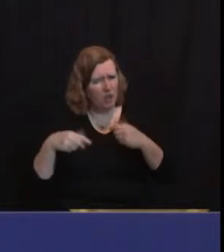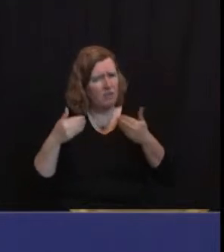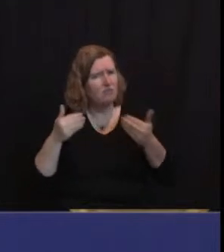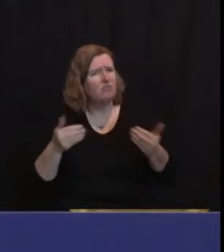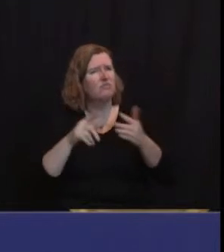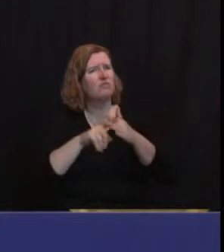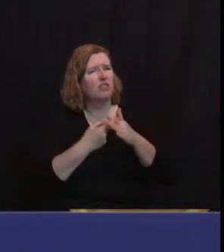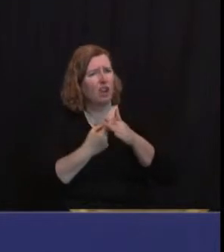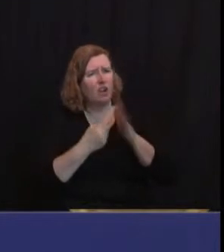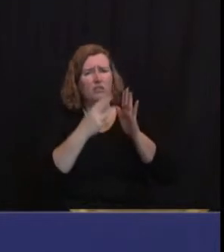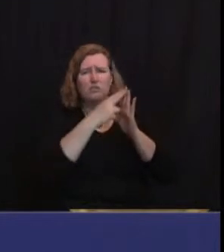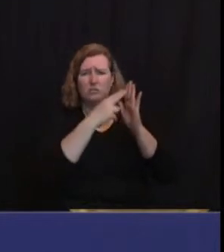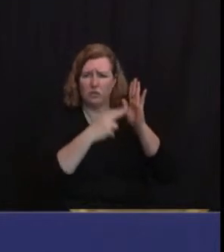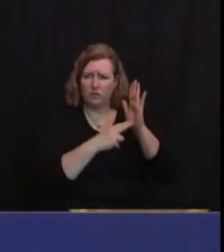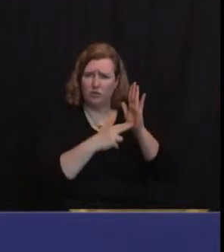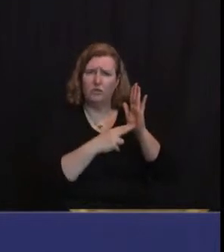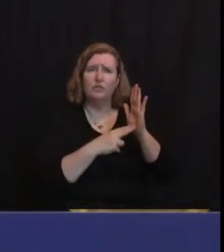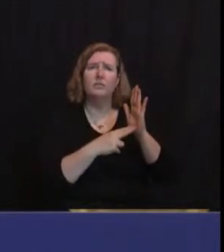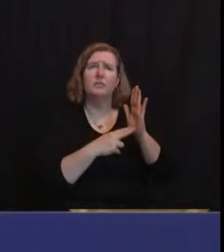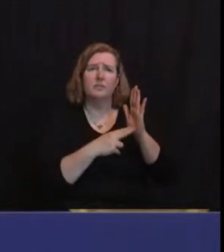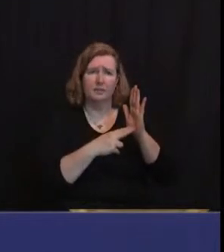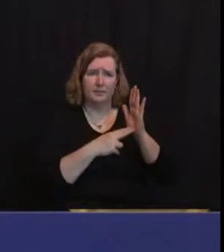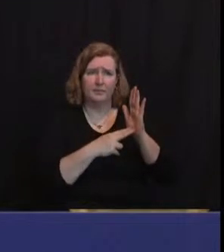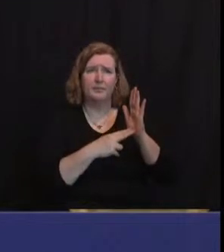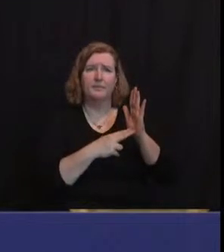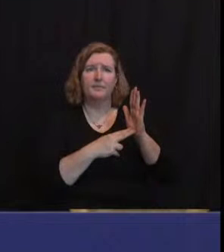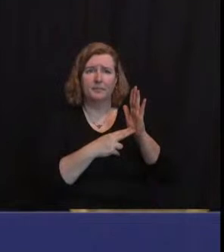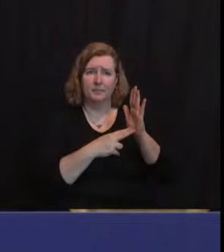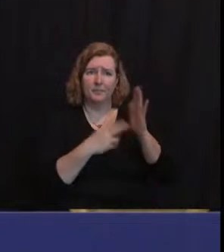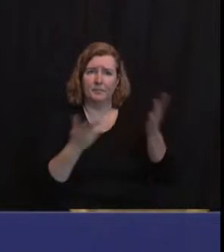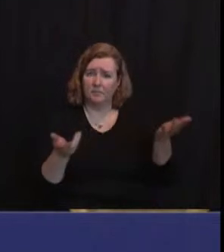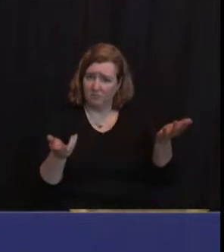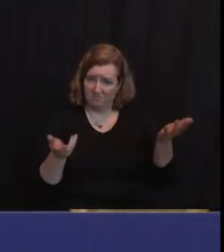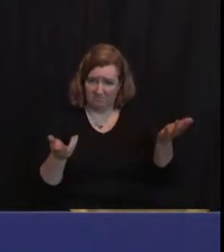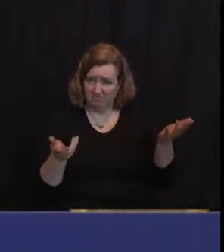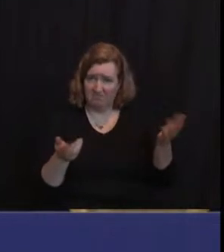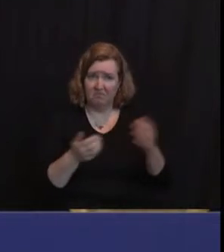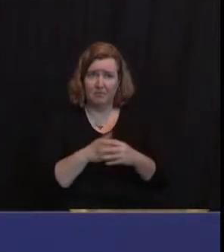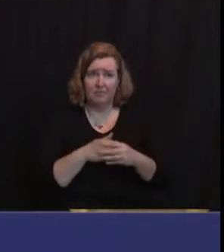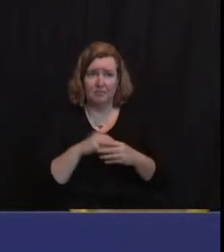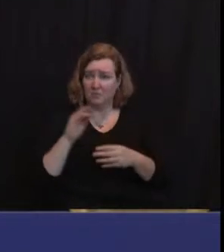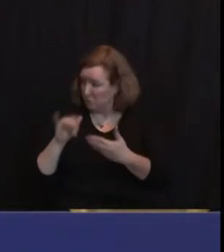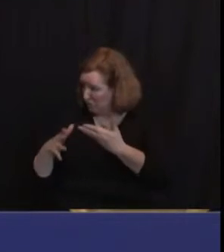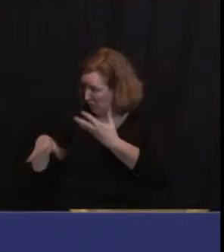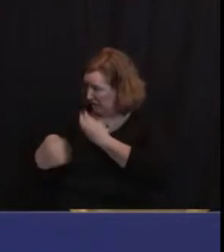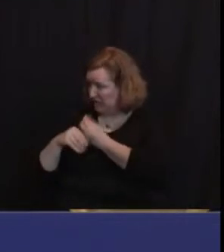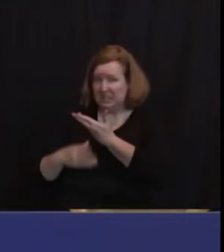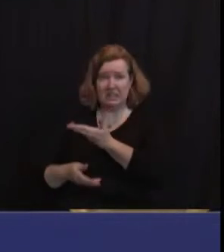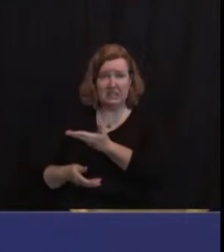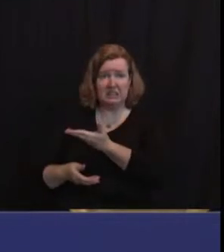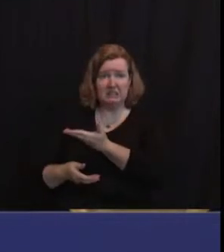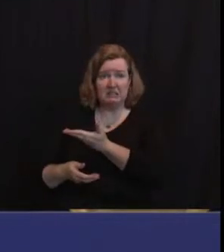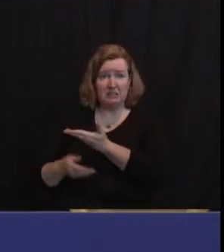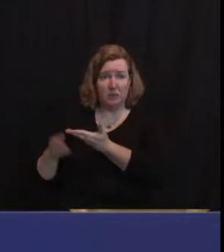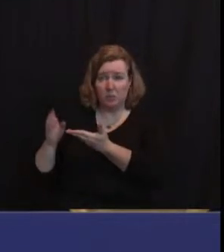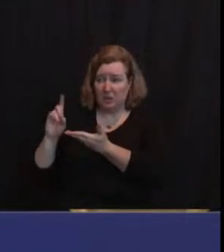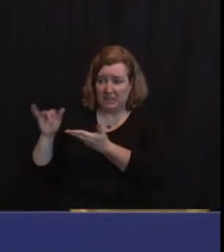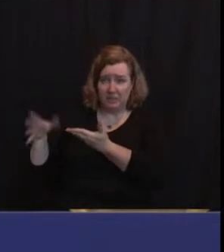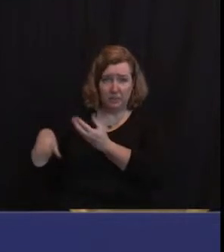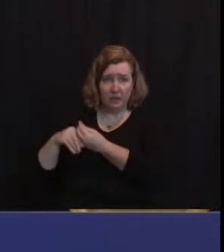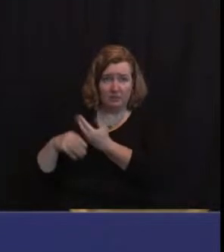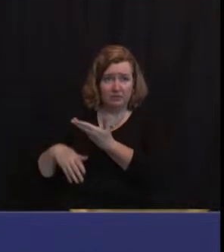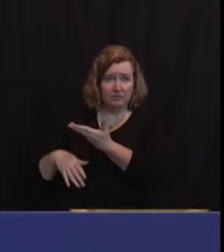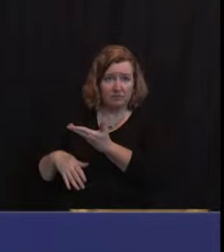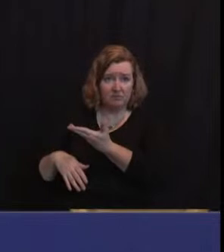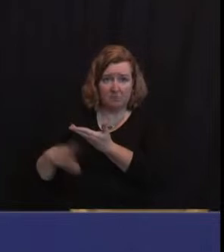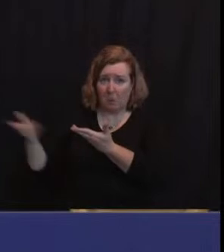gives us a lot of good feeling. I don't know that Judy's got any more to add than I've got, but she's welcome to jump in on this